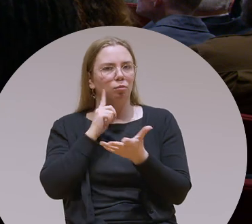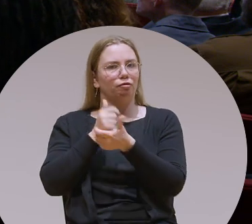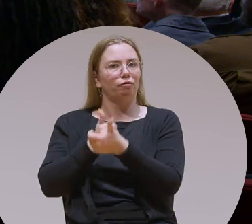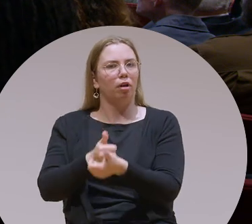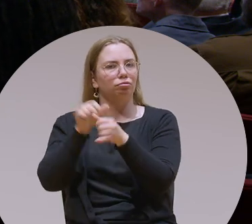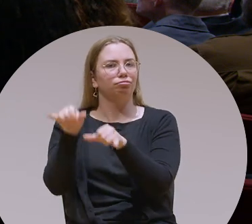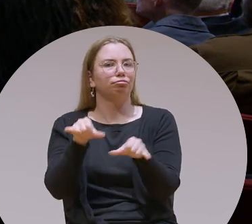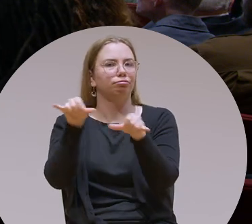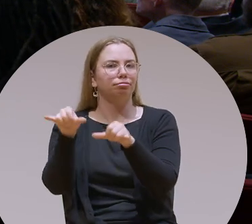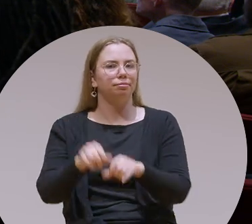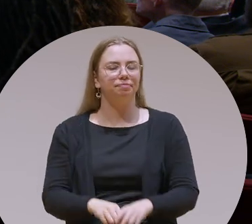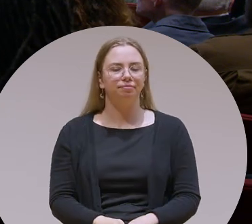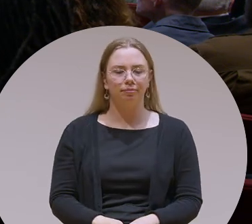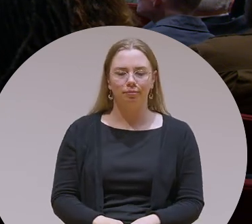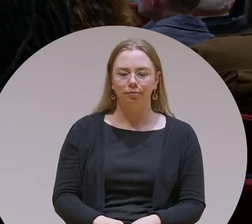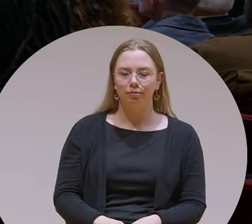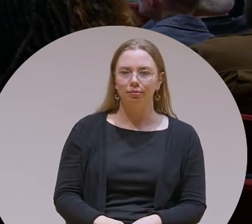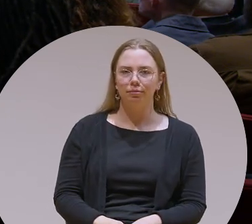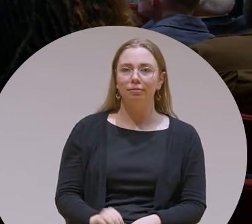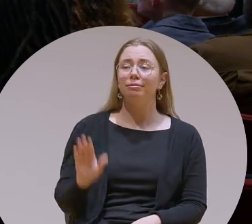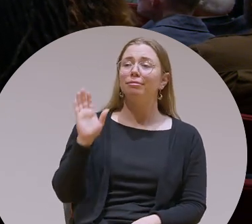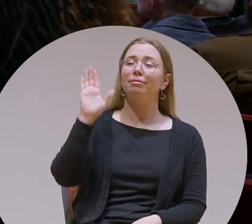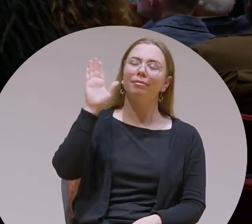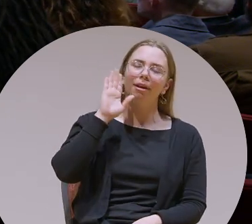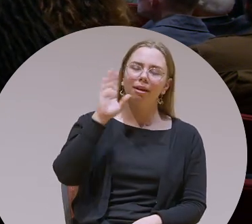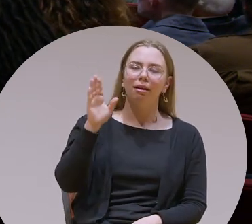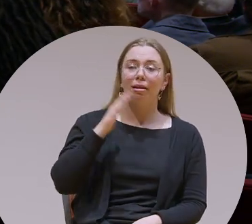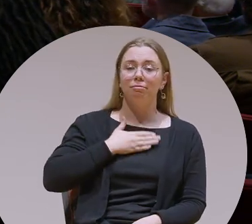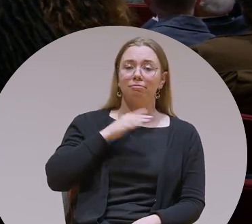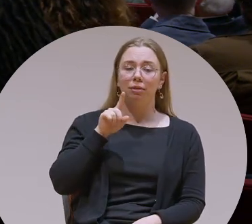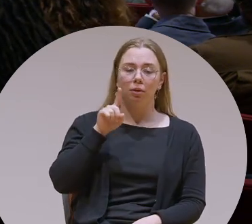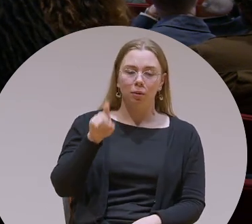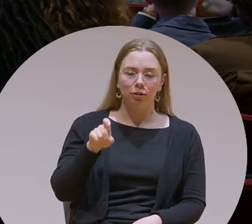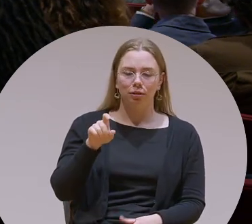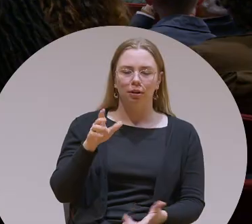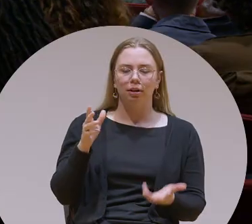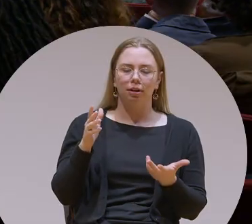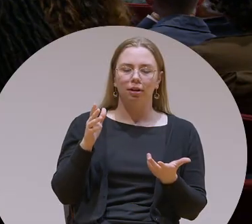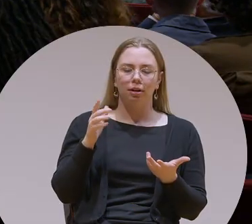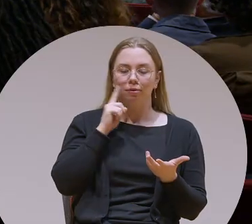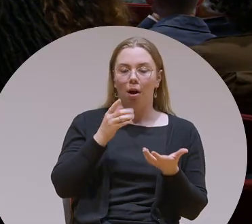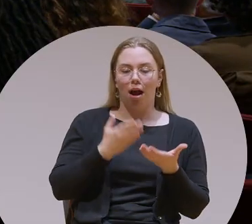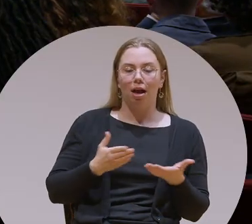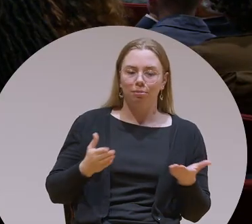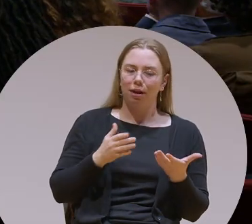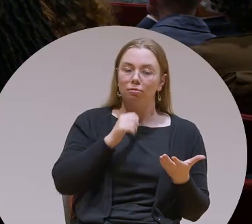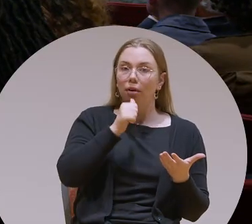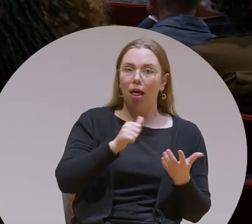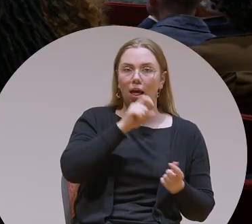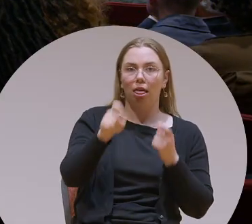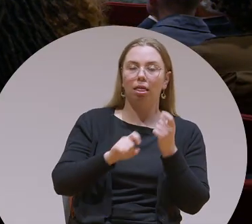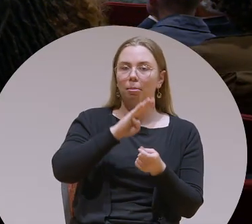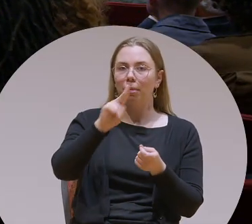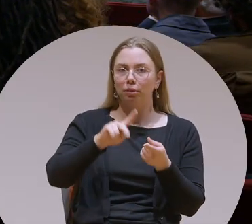Hi. The question I have is, aside from items that need to be repatriated, what determines the deaccessions and where do